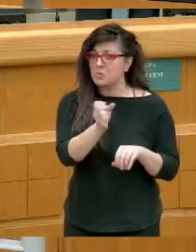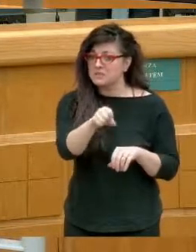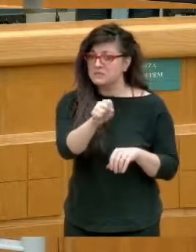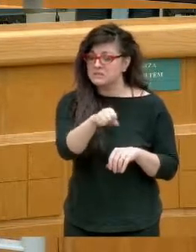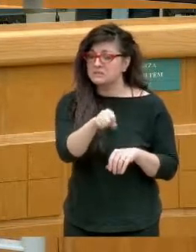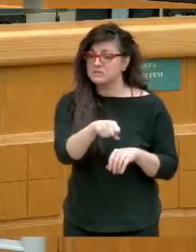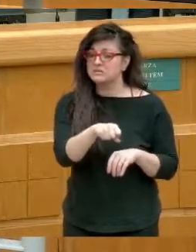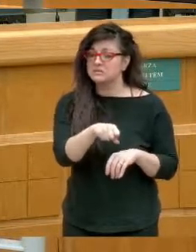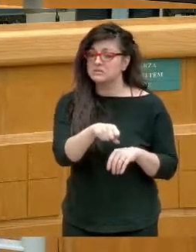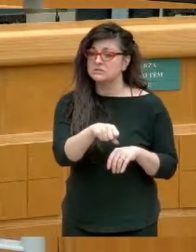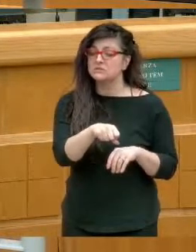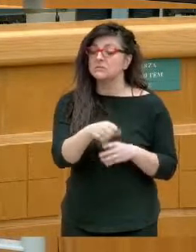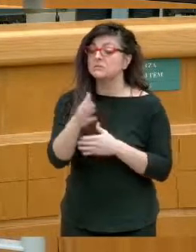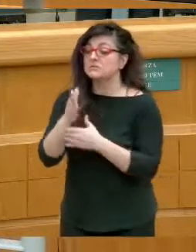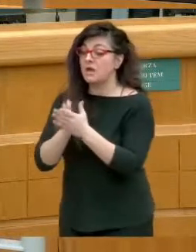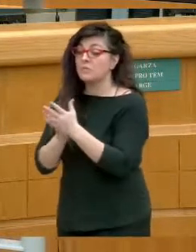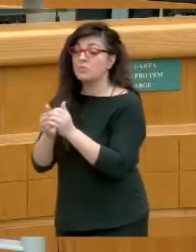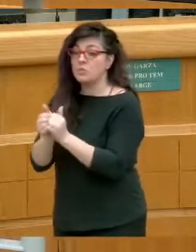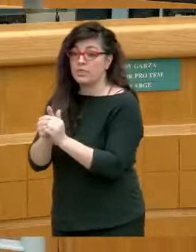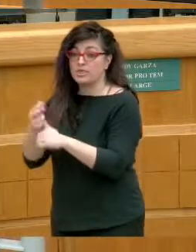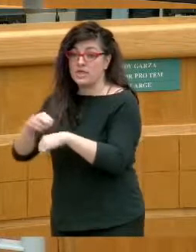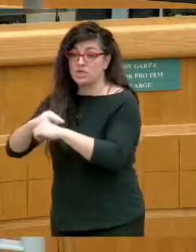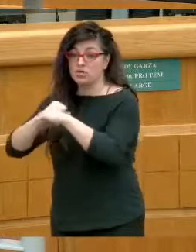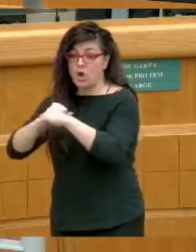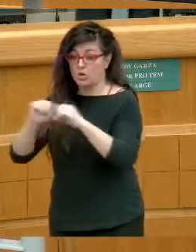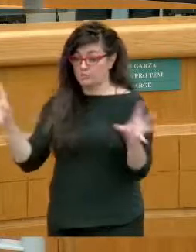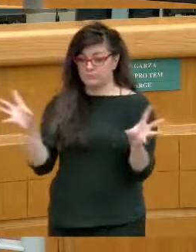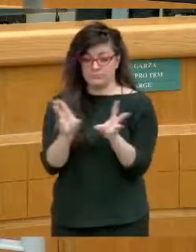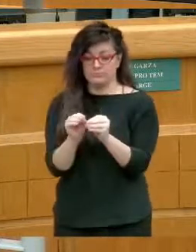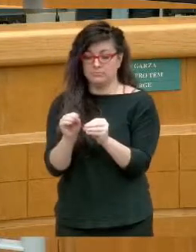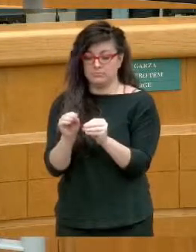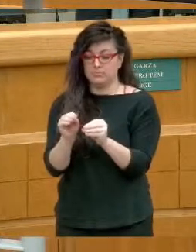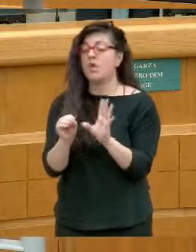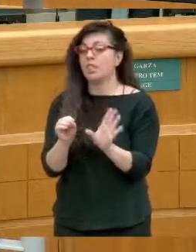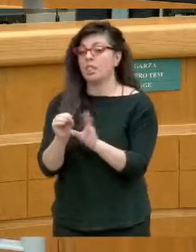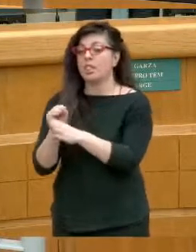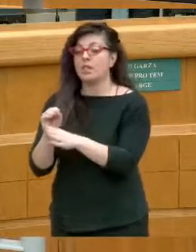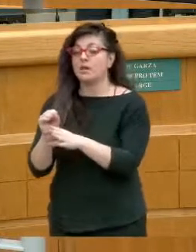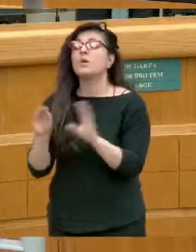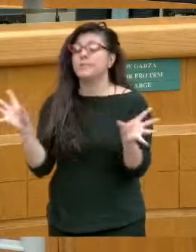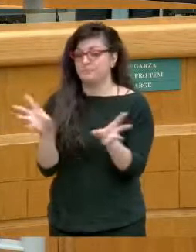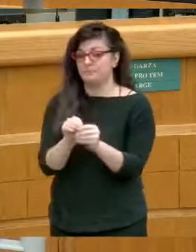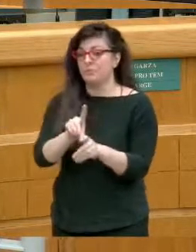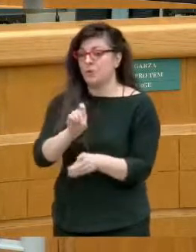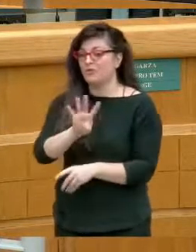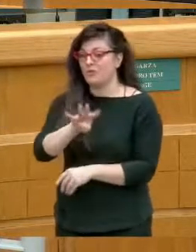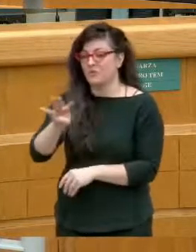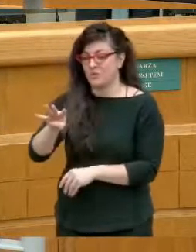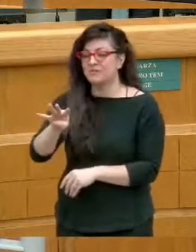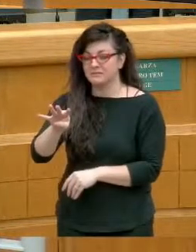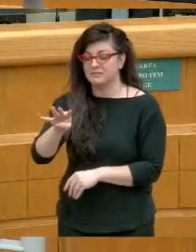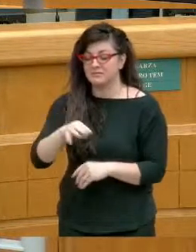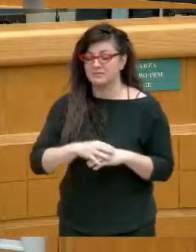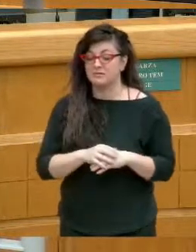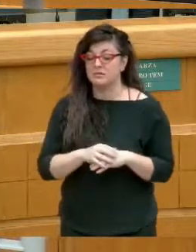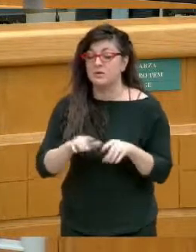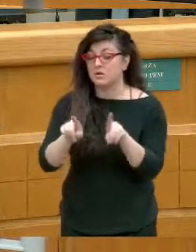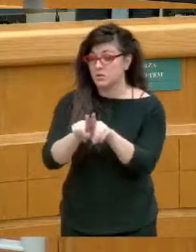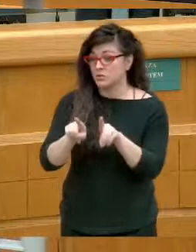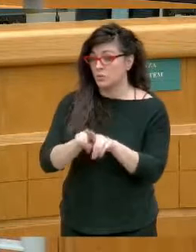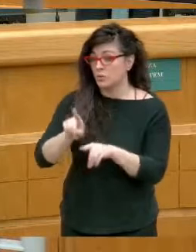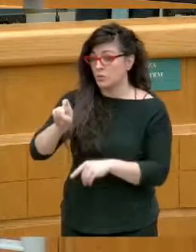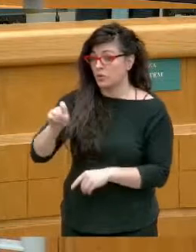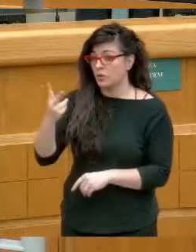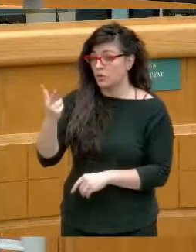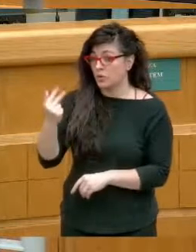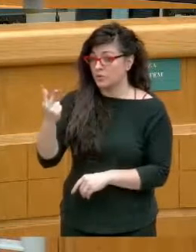tests through the National Guard, so 144 tests through the National Guard and the city's labs, and 113 were